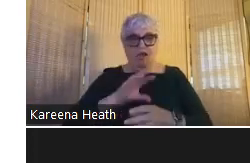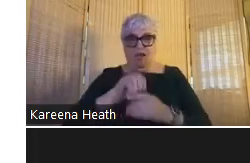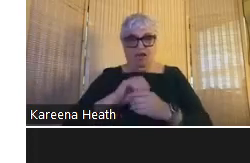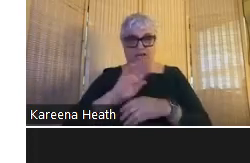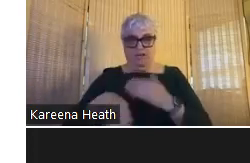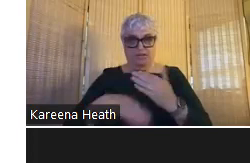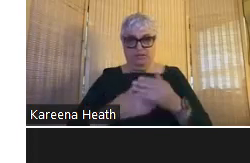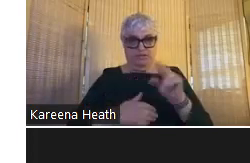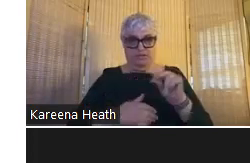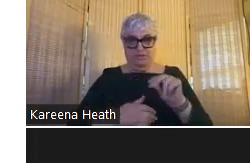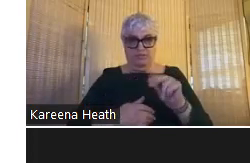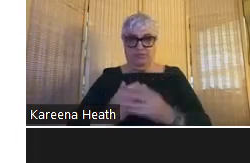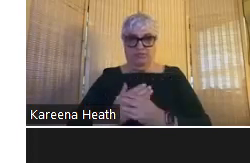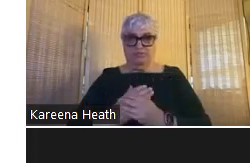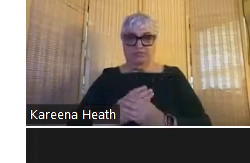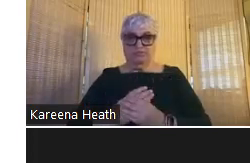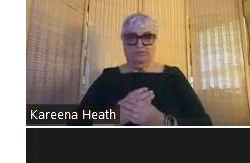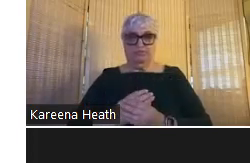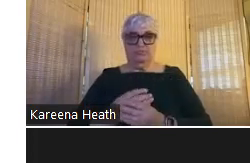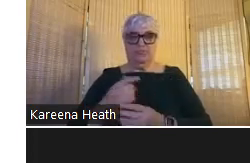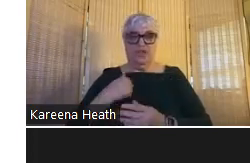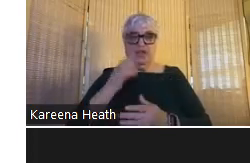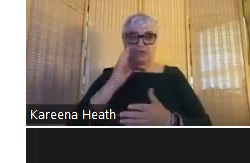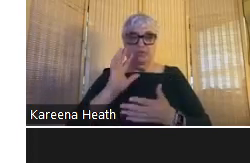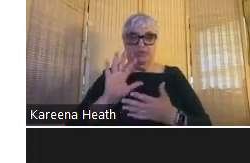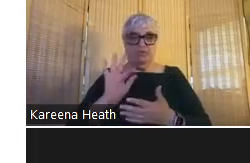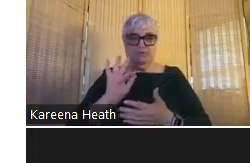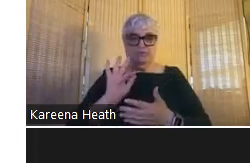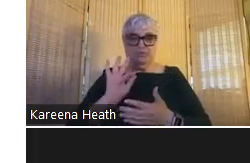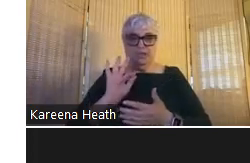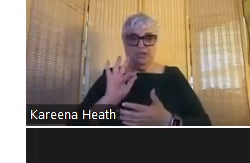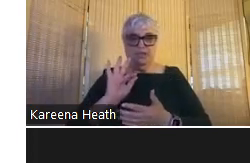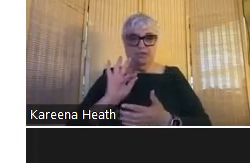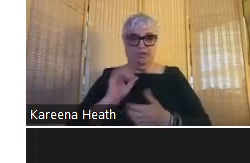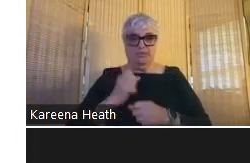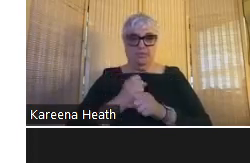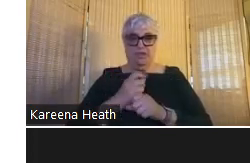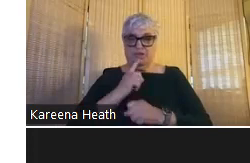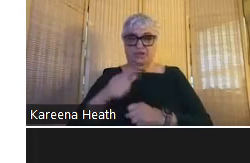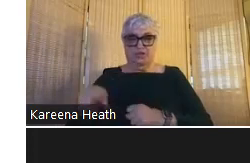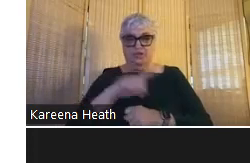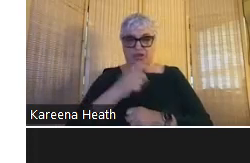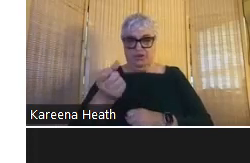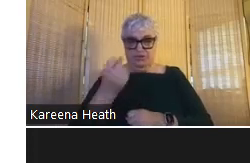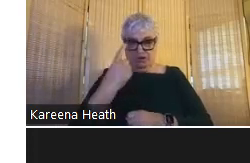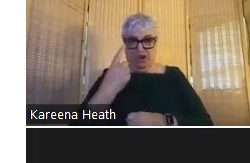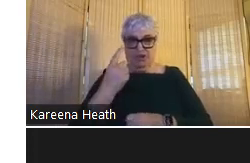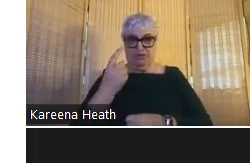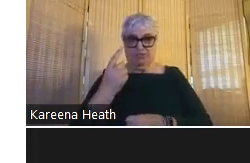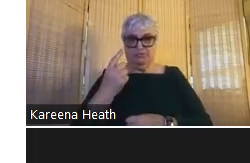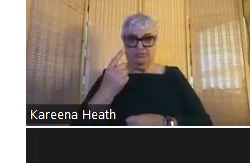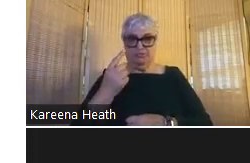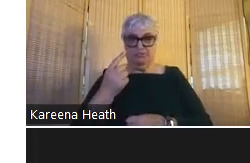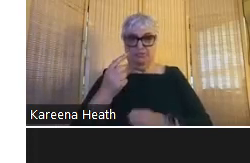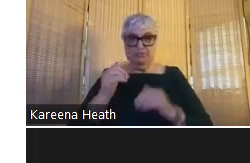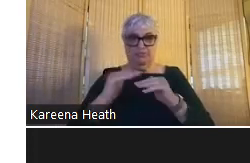list. The one that I will highlight here, just to make sure there's some clarity around it, I understand that the